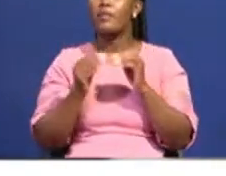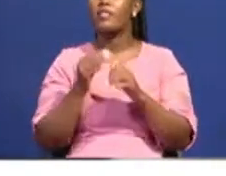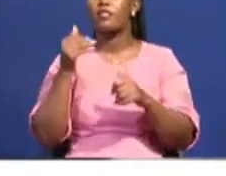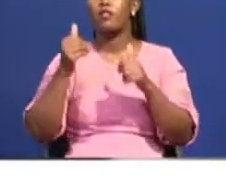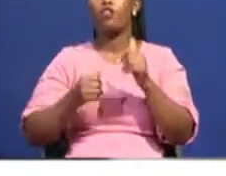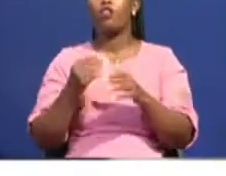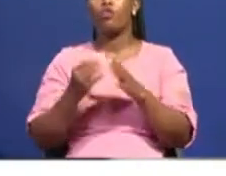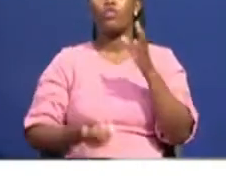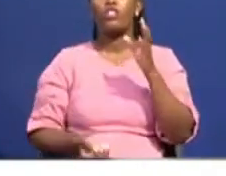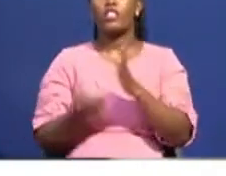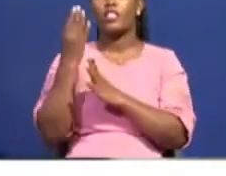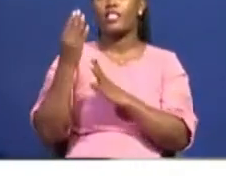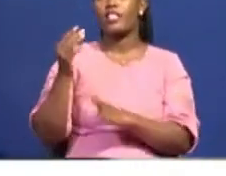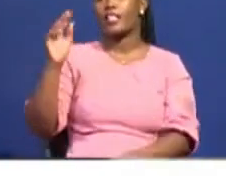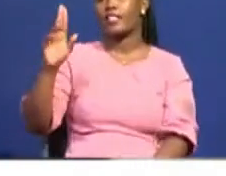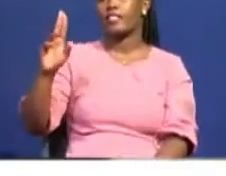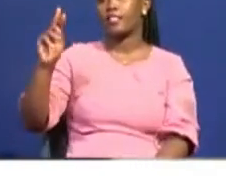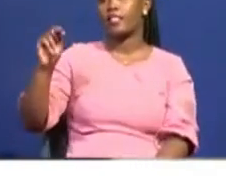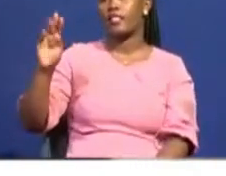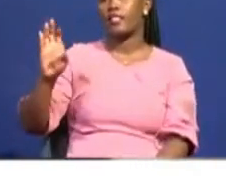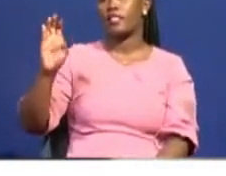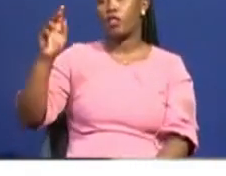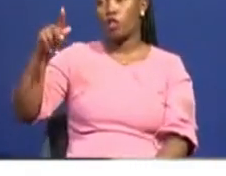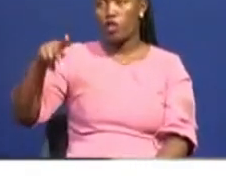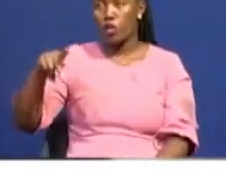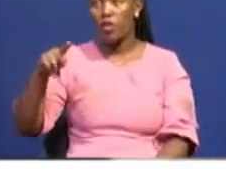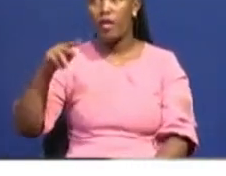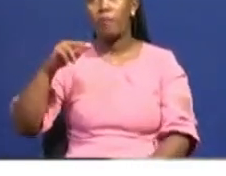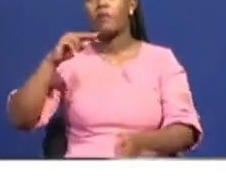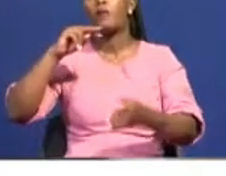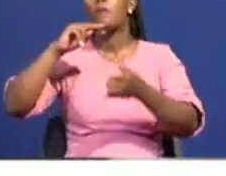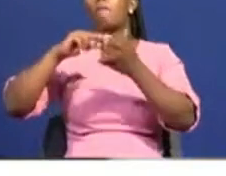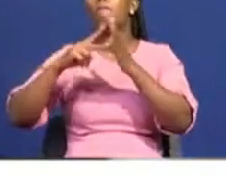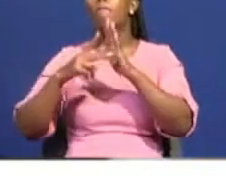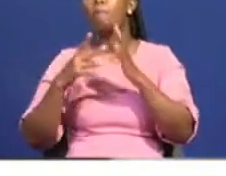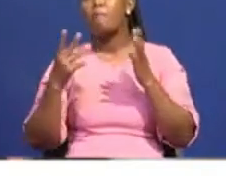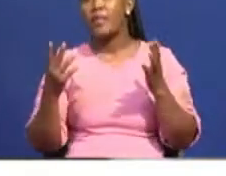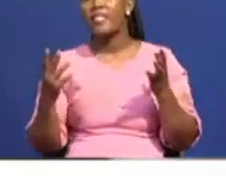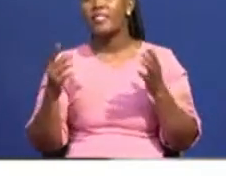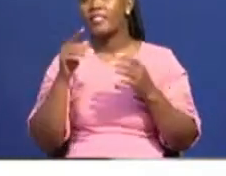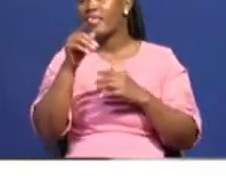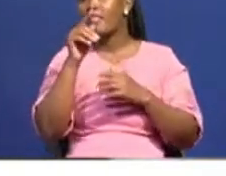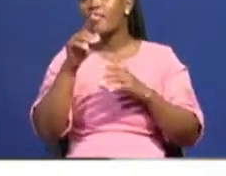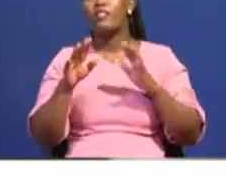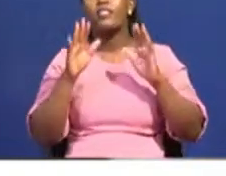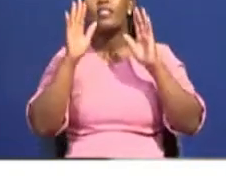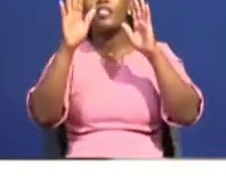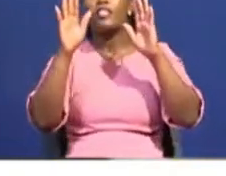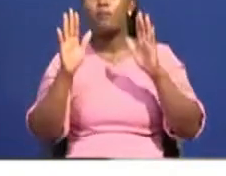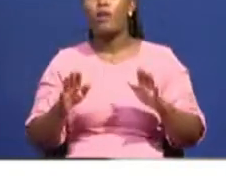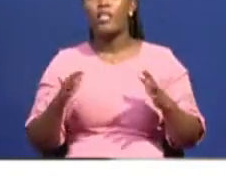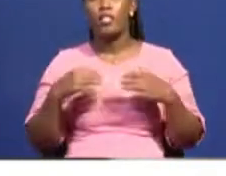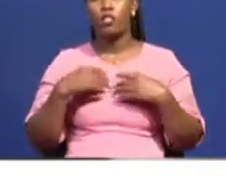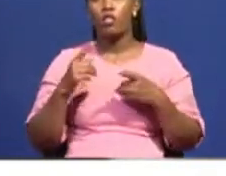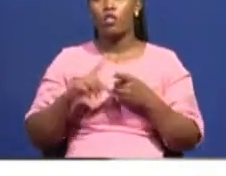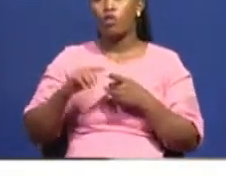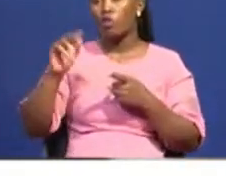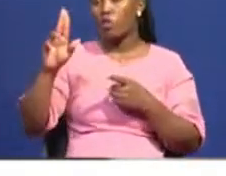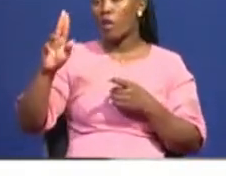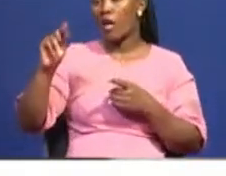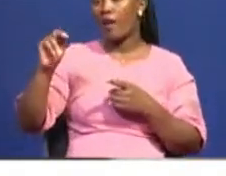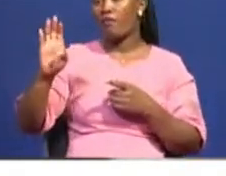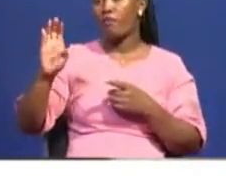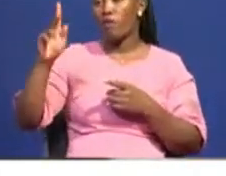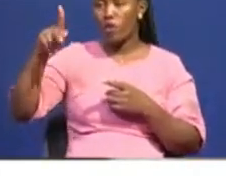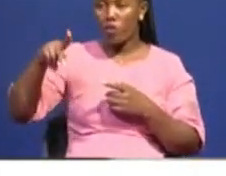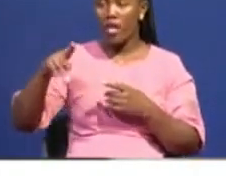UNEP. So it is something that should tell us that it was important that we have UNEP and that you have